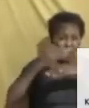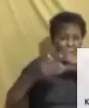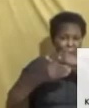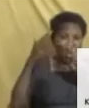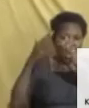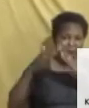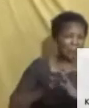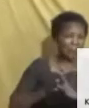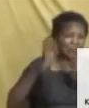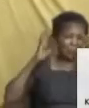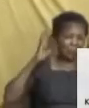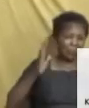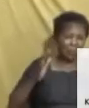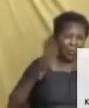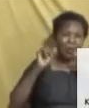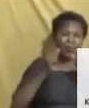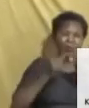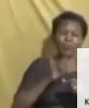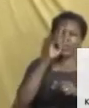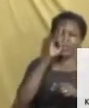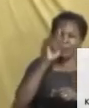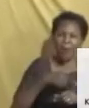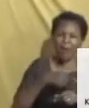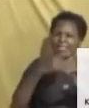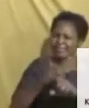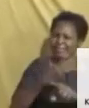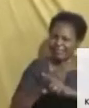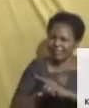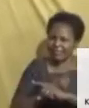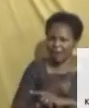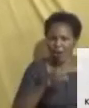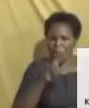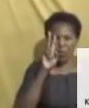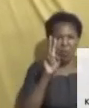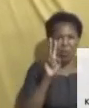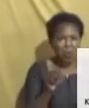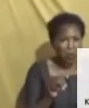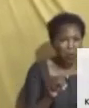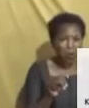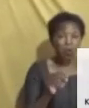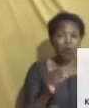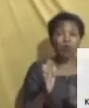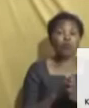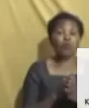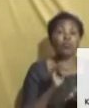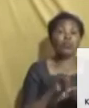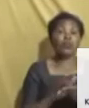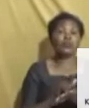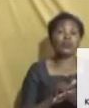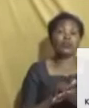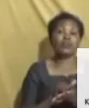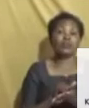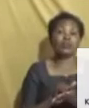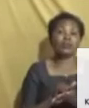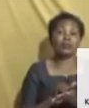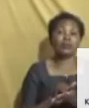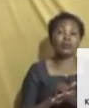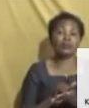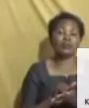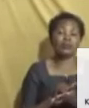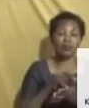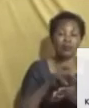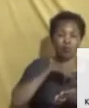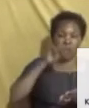Can I demand to be treated like an Egyptian pharaoh? No. And with that, a conclusion must be